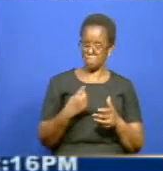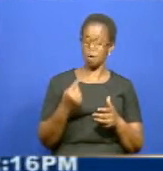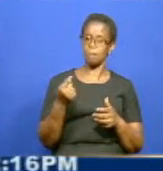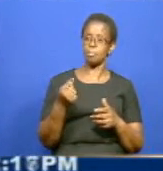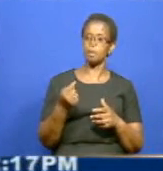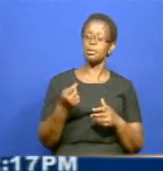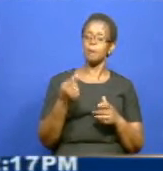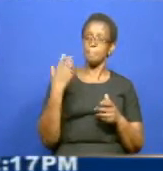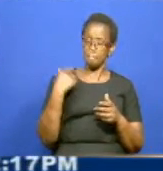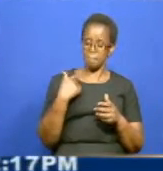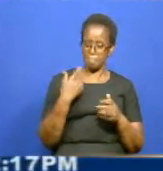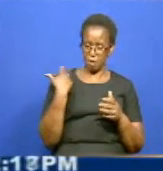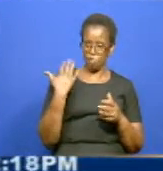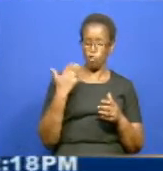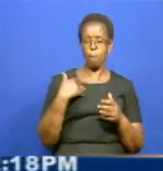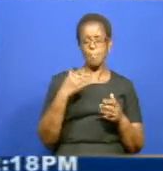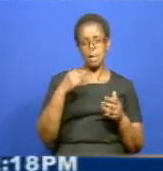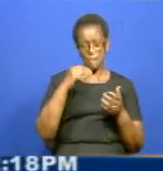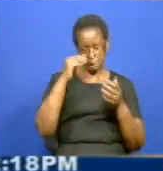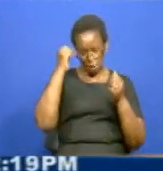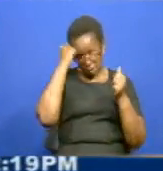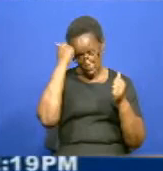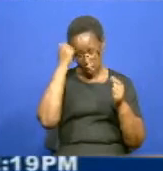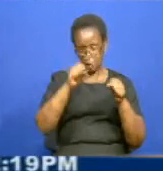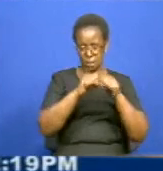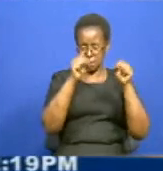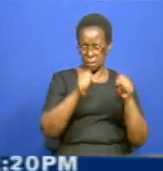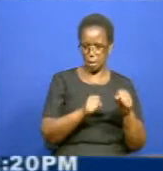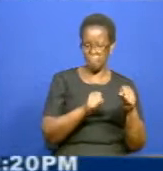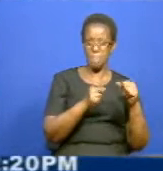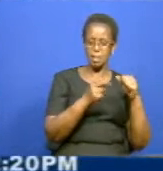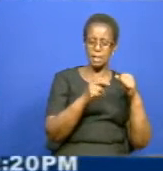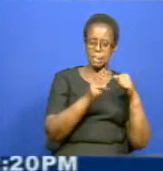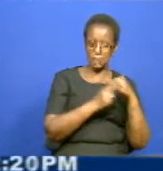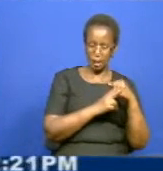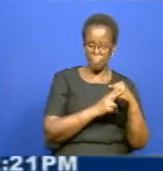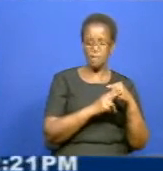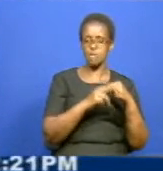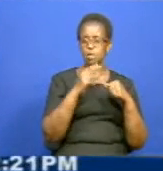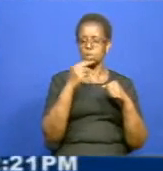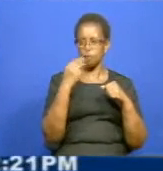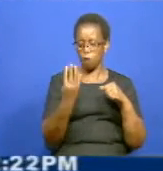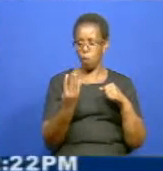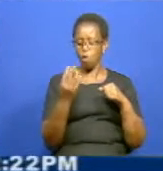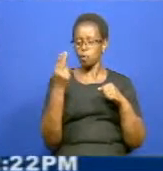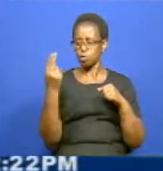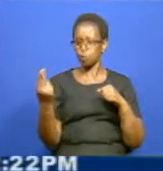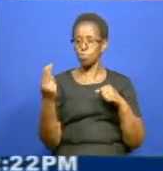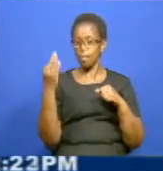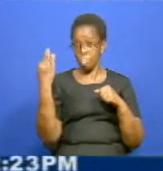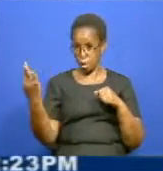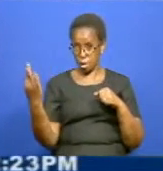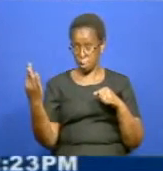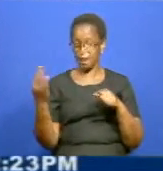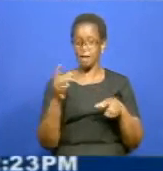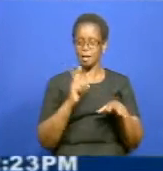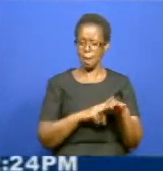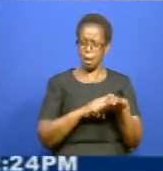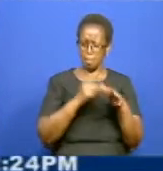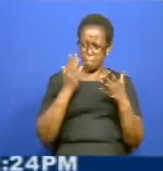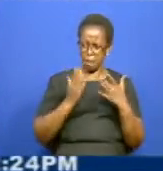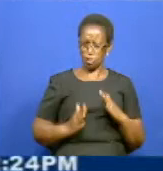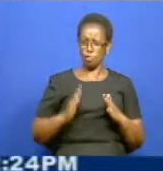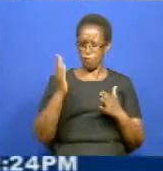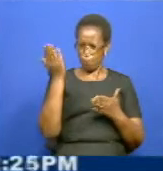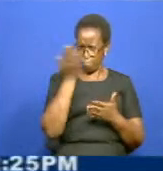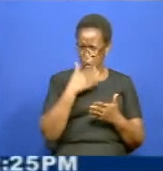Senator Wetangula has mentioned, and by the time a student was going to university after A-level,